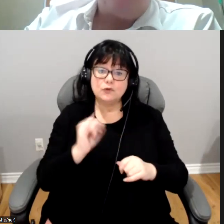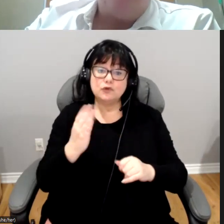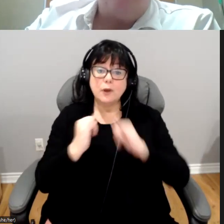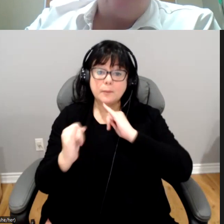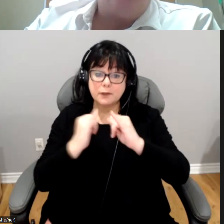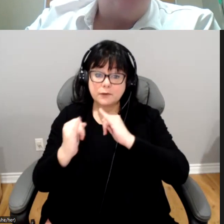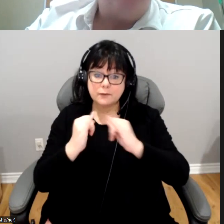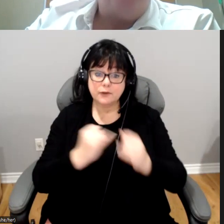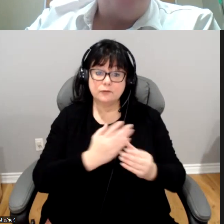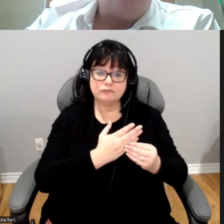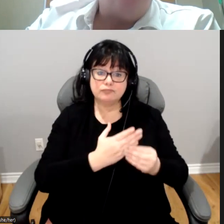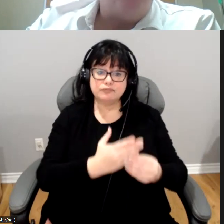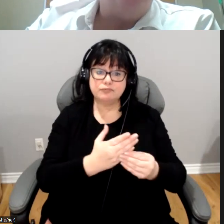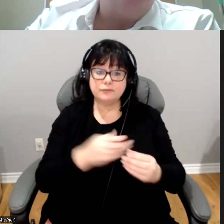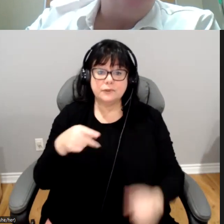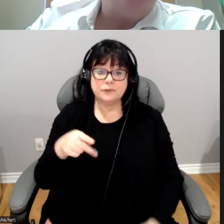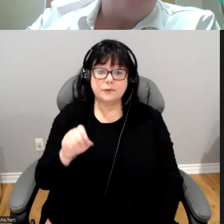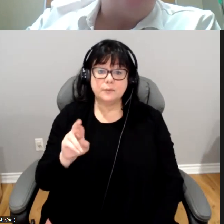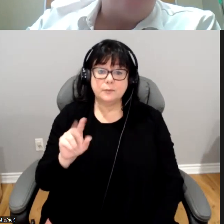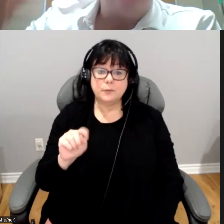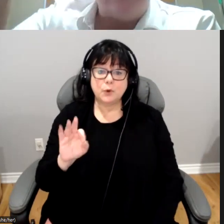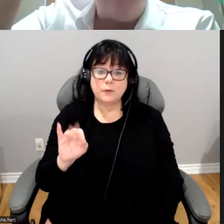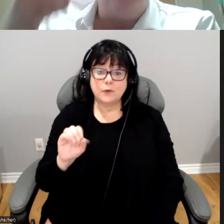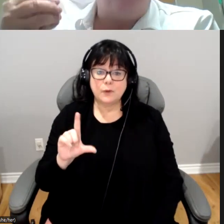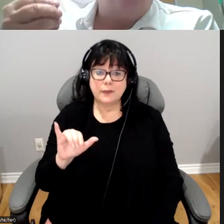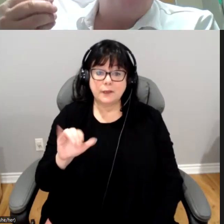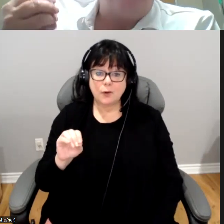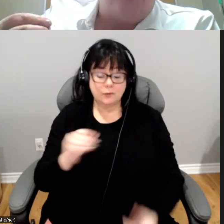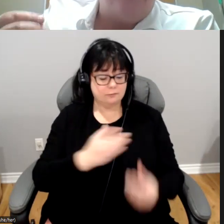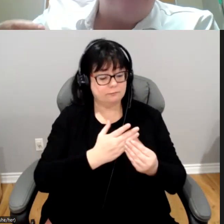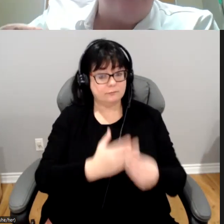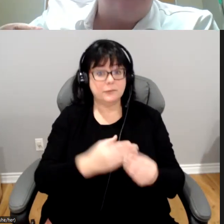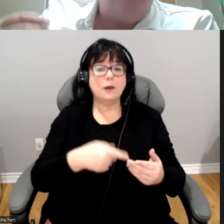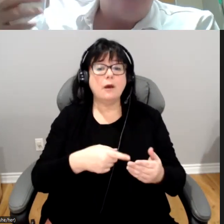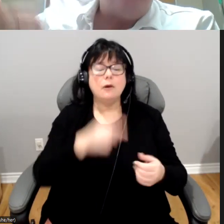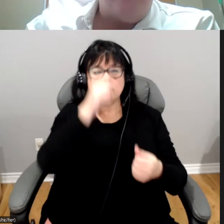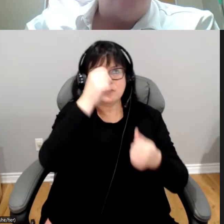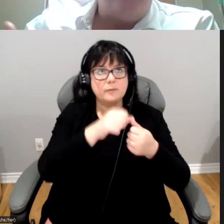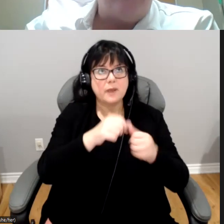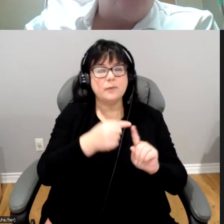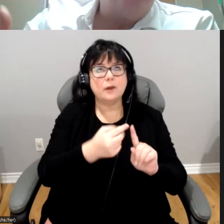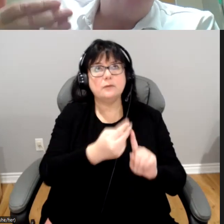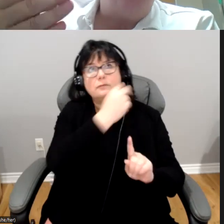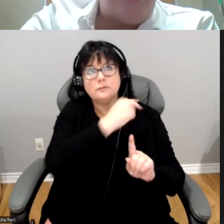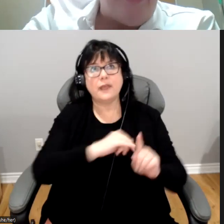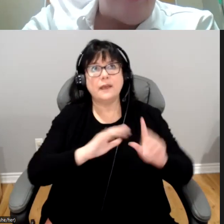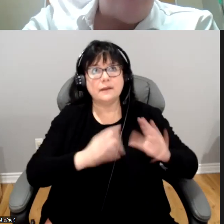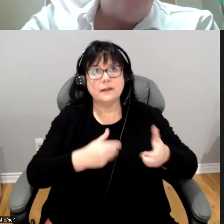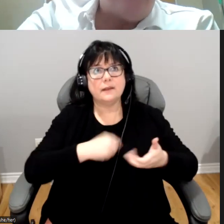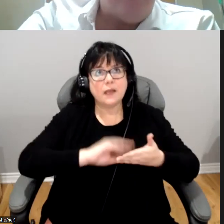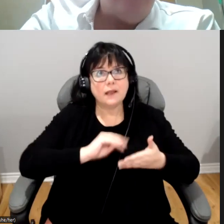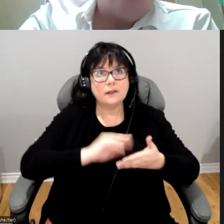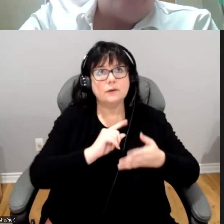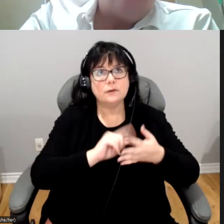happens to be something that jogs your memory about what you learned in that class and how you formulate your ideas and how that's going to